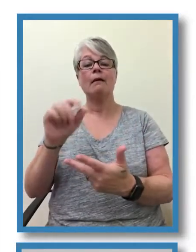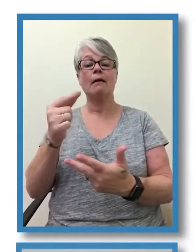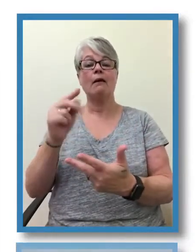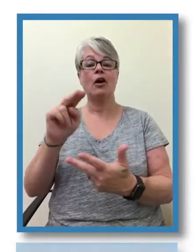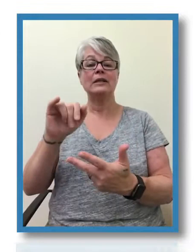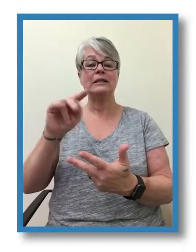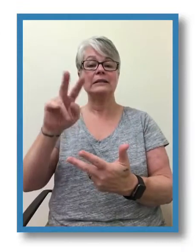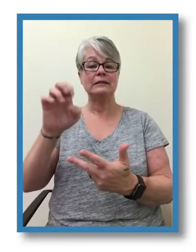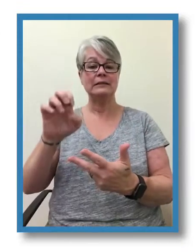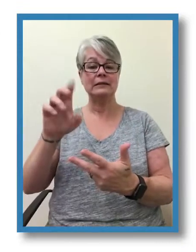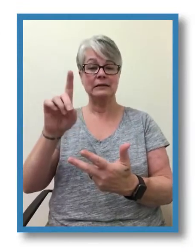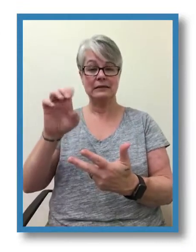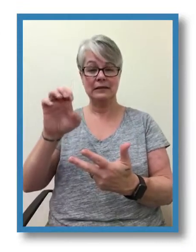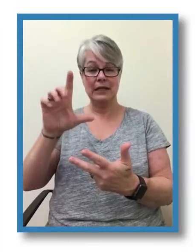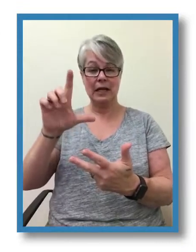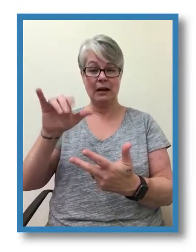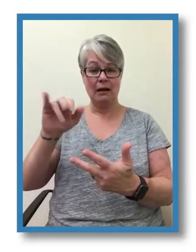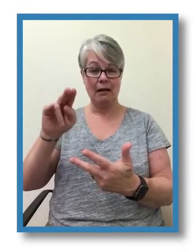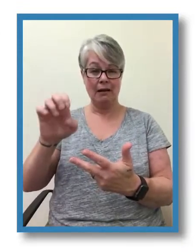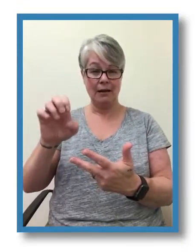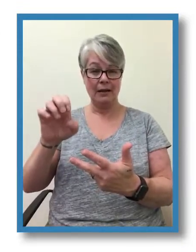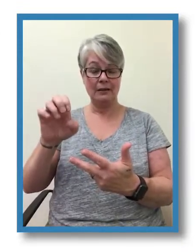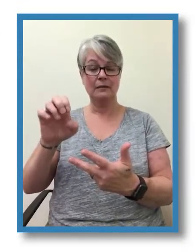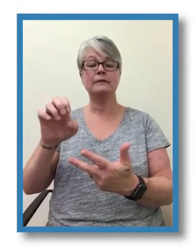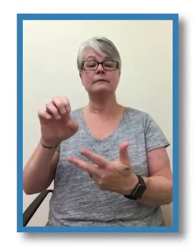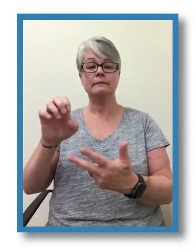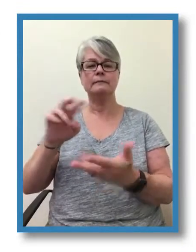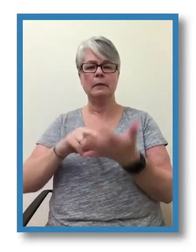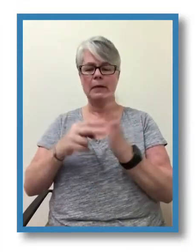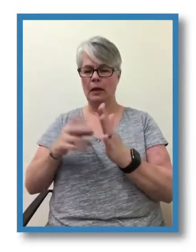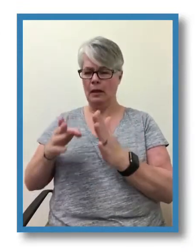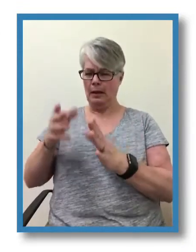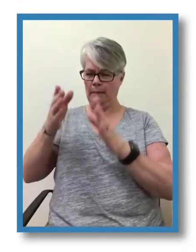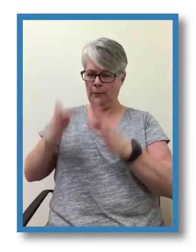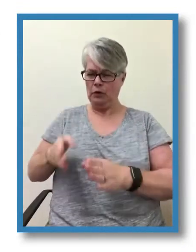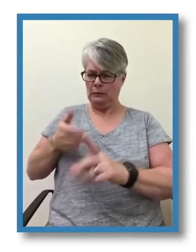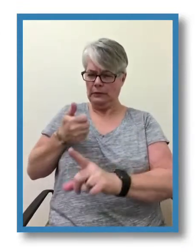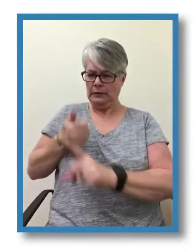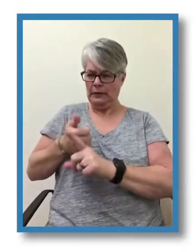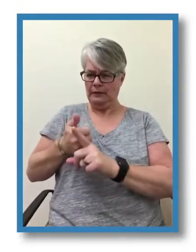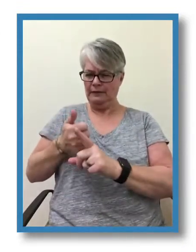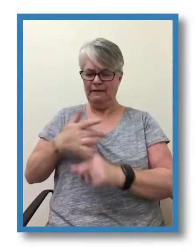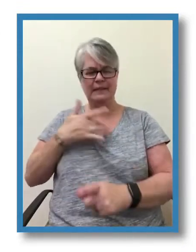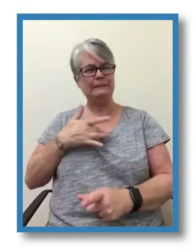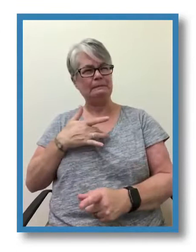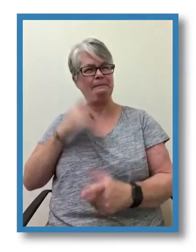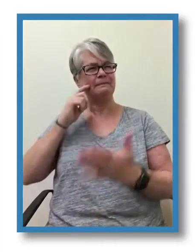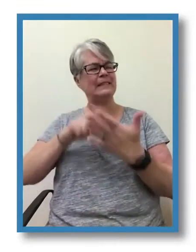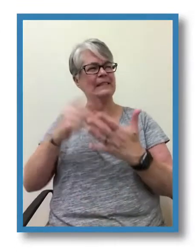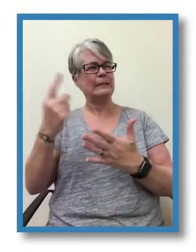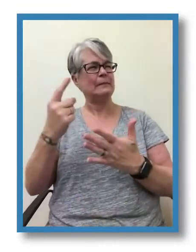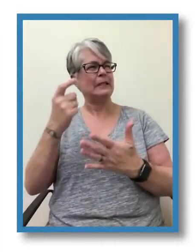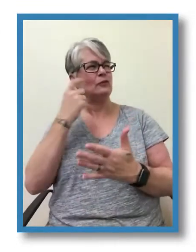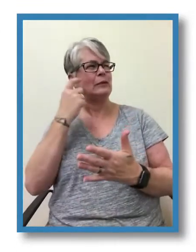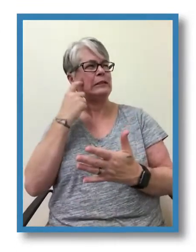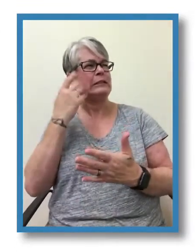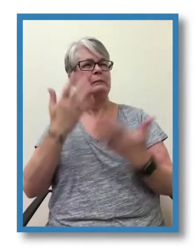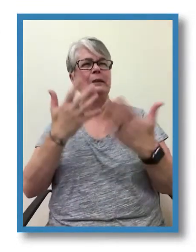years, and they're concerned about it. Now, I mentioned memory. It's most commonly memory, but they could also